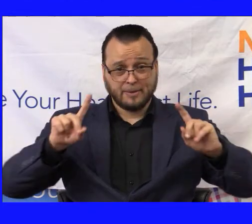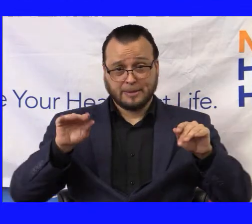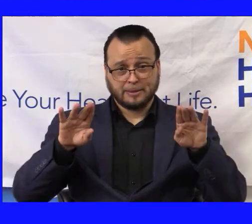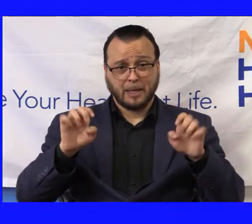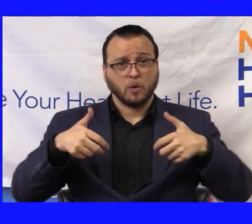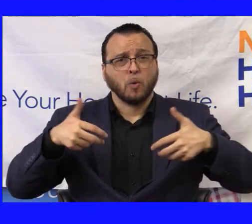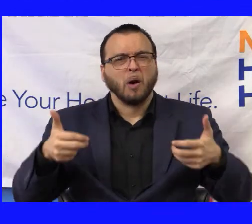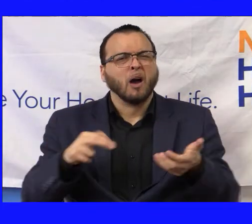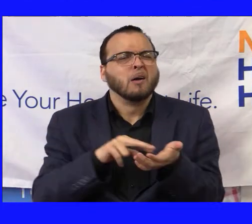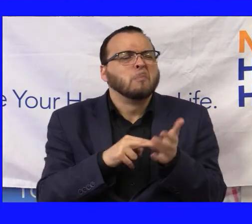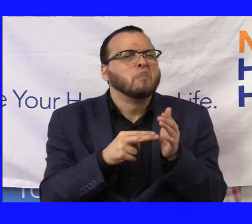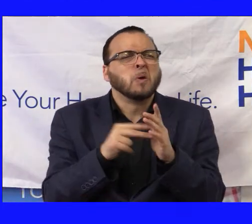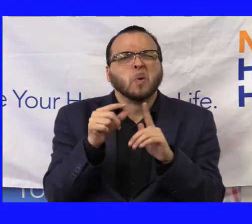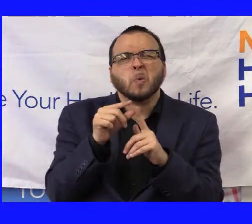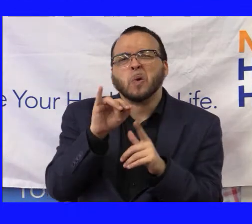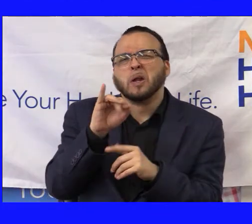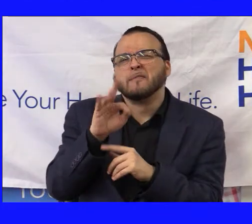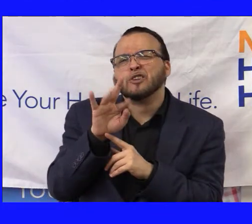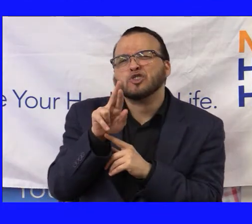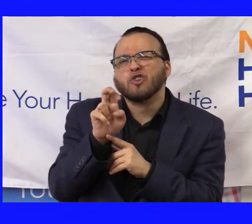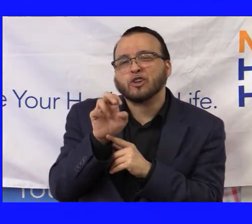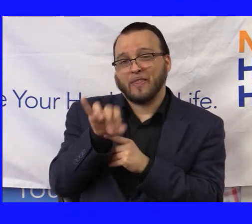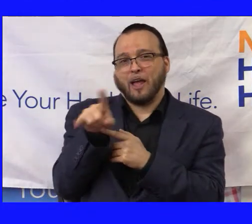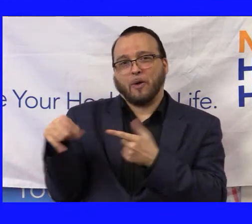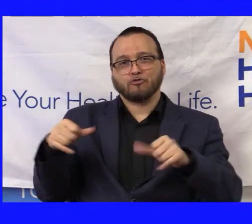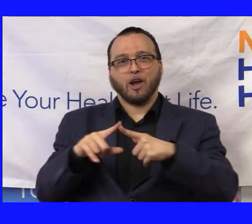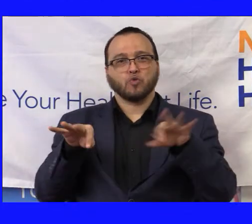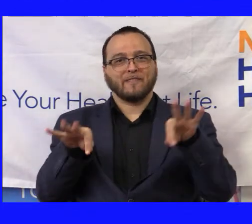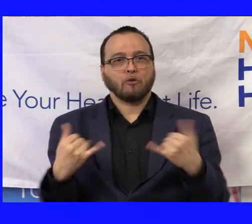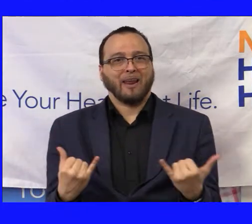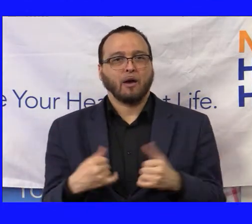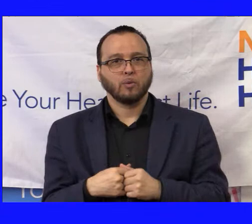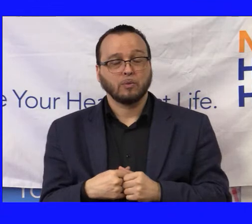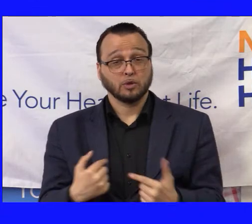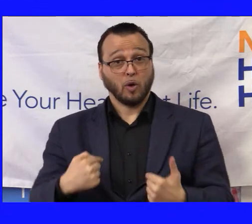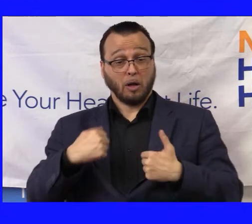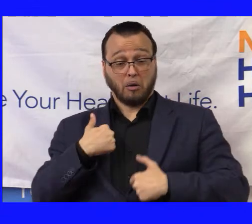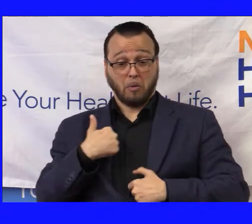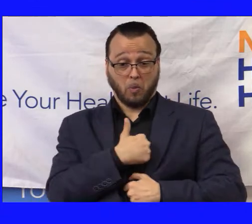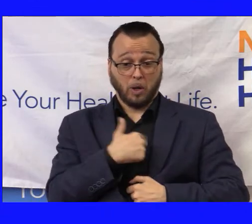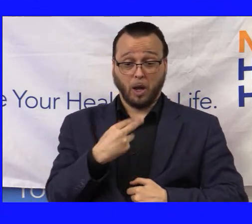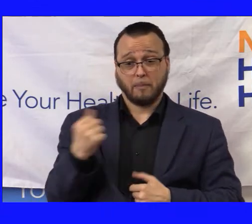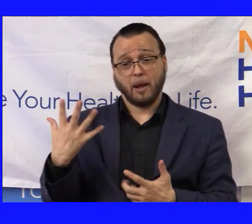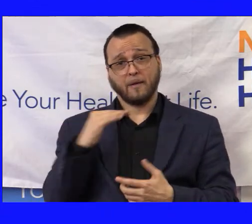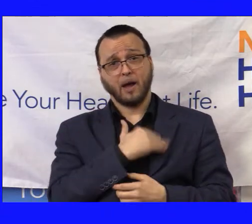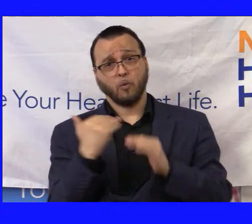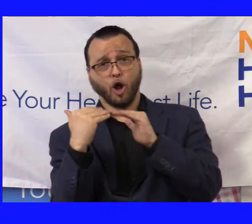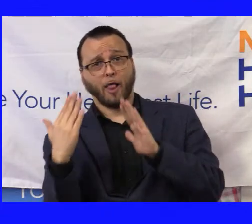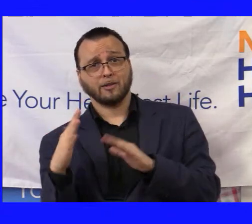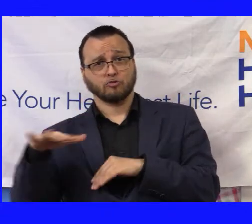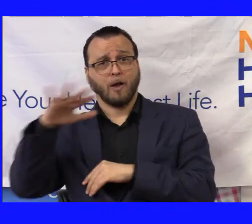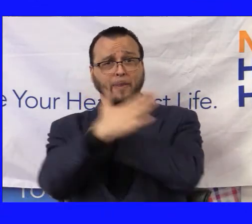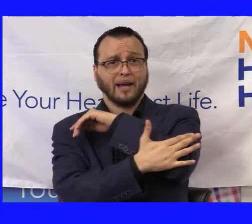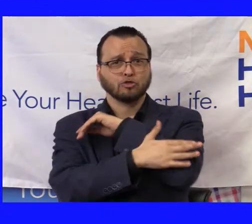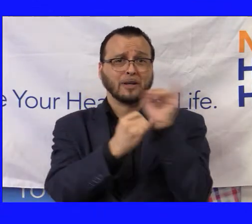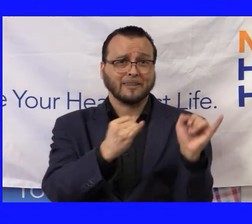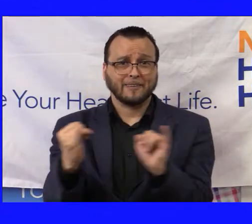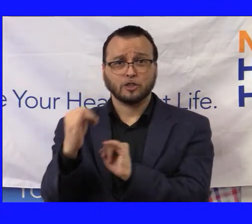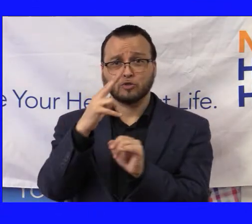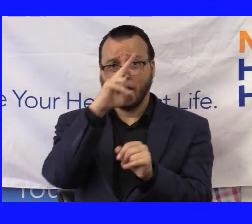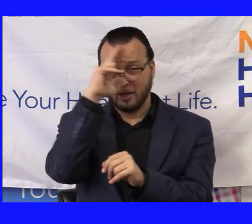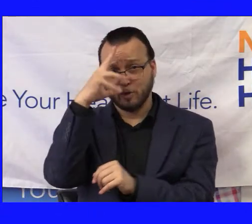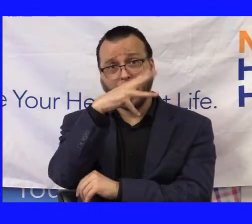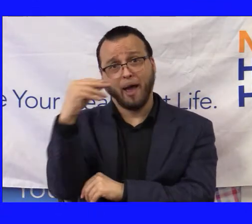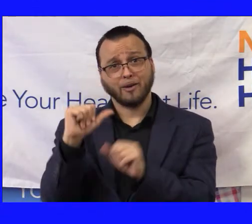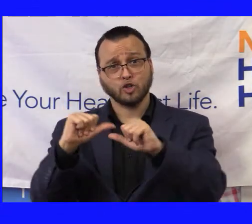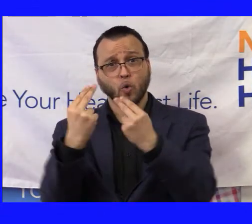point. We, and fortunately, many of our colleagues around the country, individual hospitals as well as associations, are